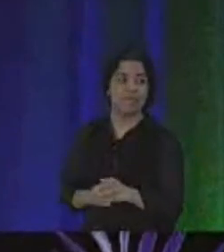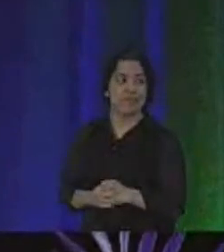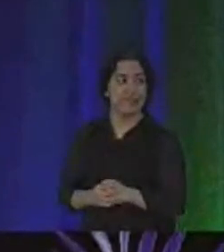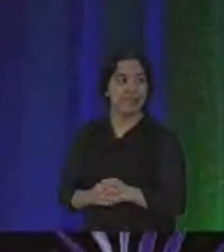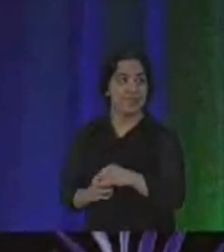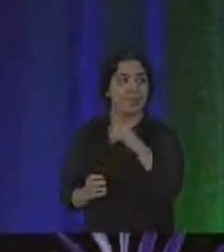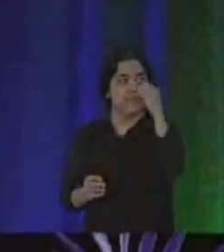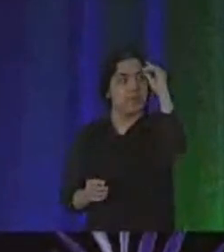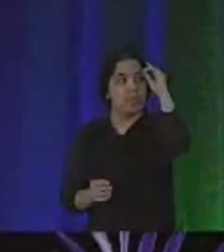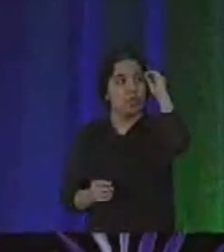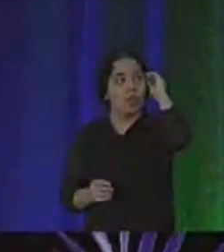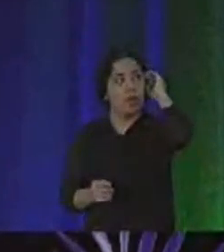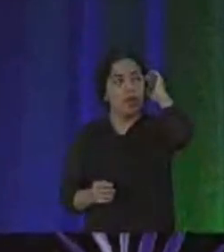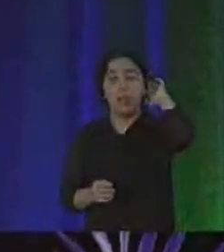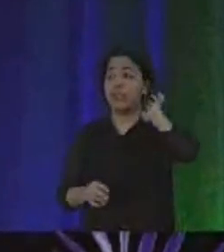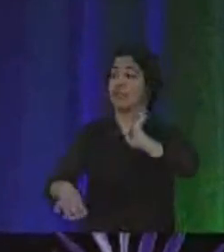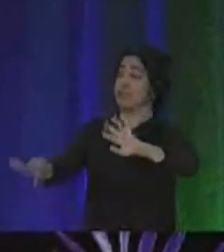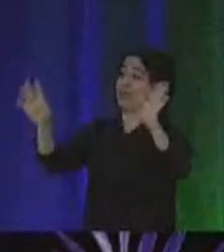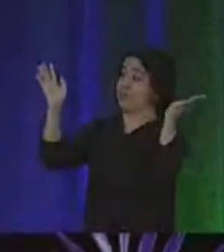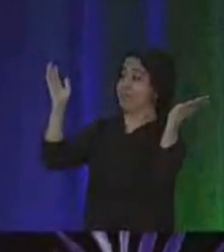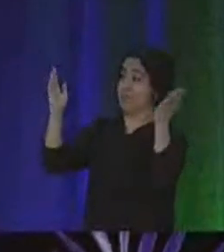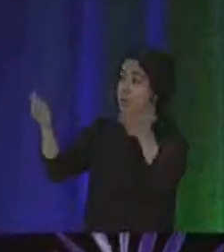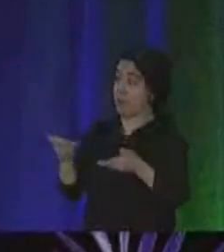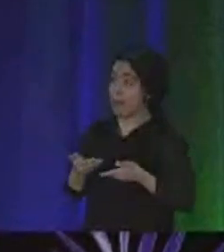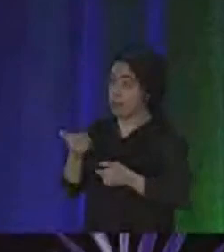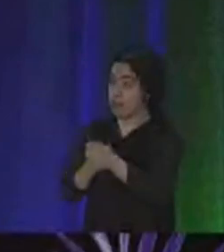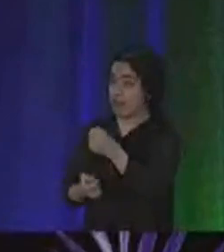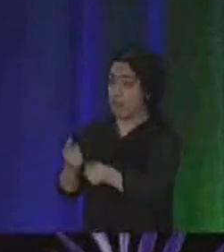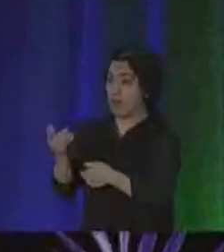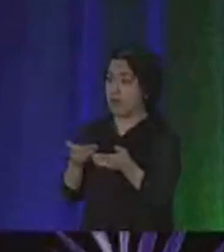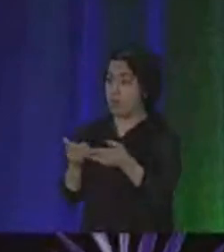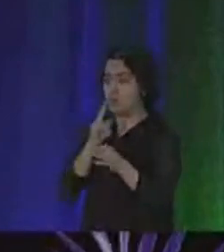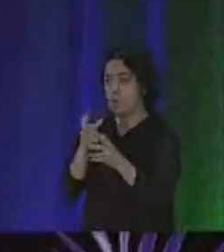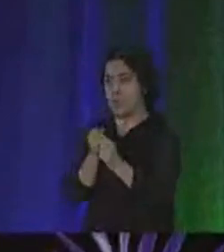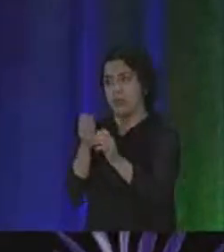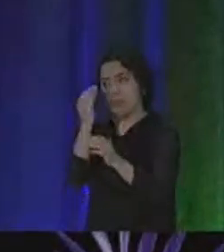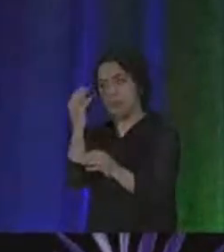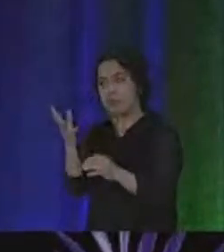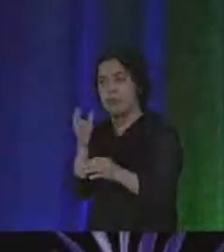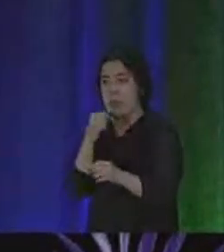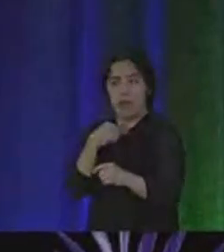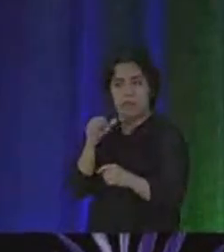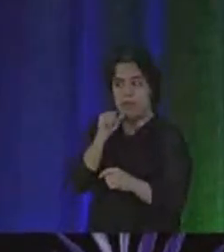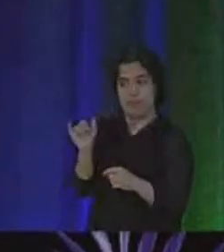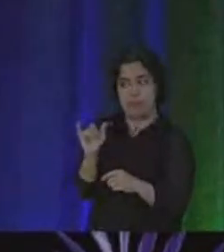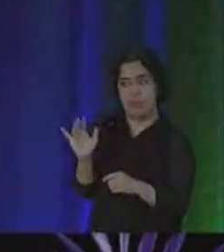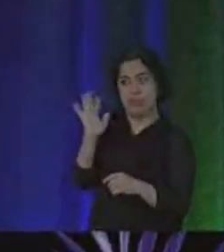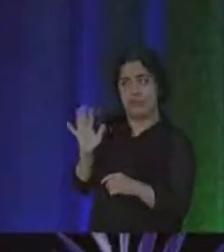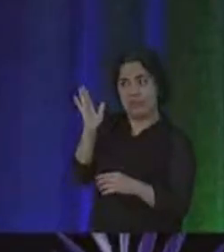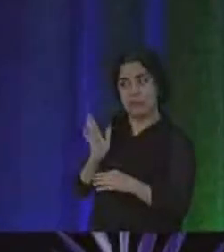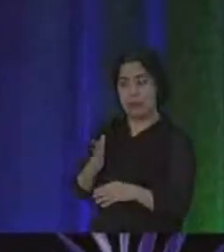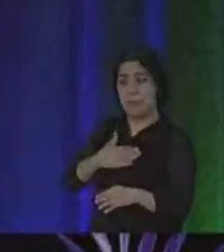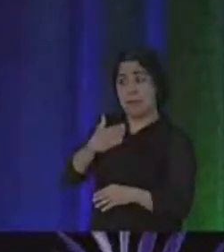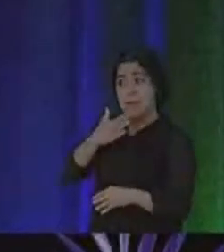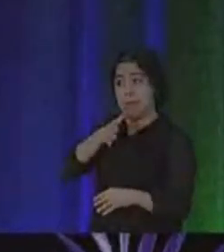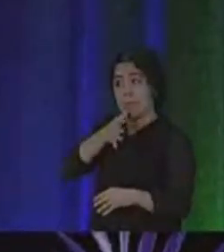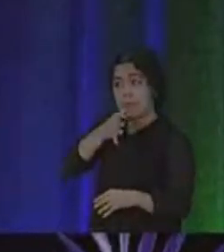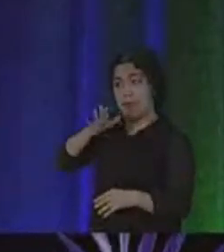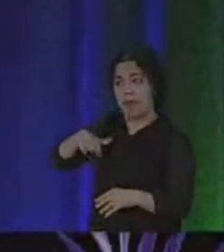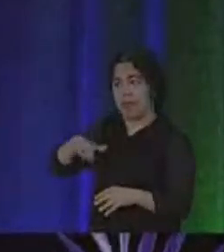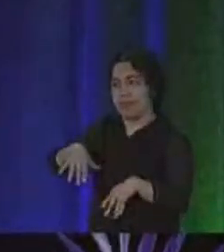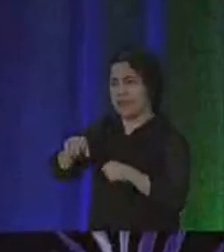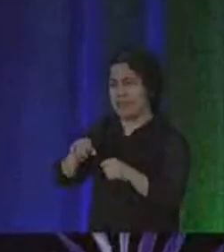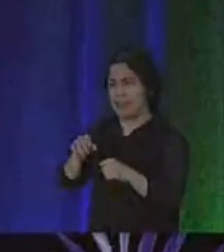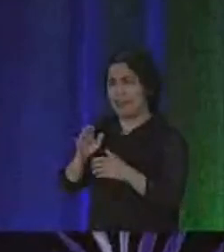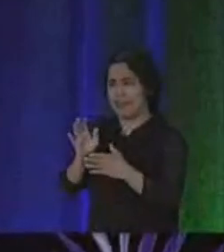On the screen. All right. Hey, welcome everybody. Welcome. Real quick. Unlike the previous speaker, my mom didn't have me take like a